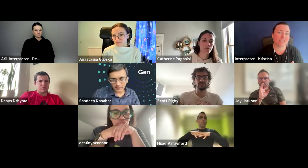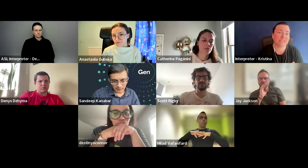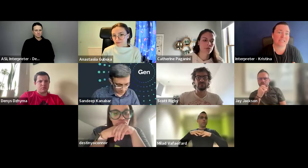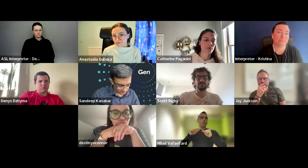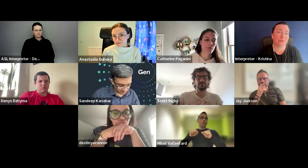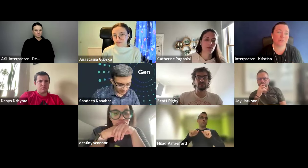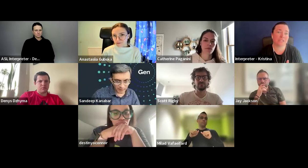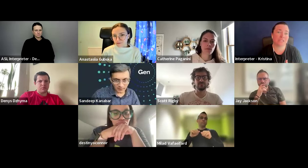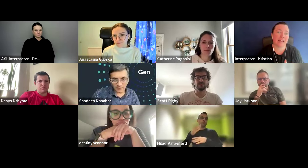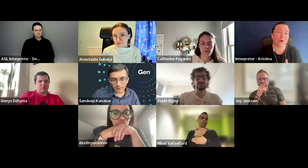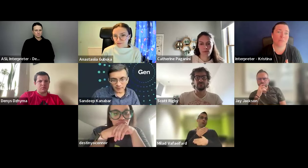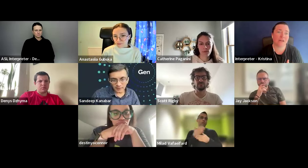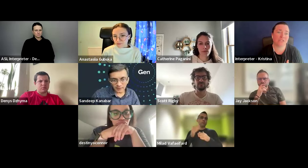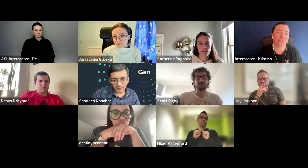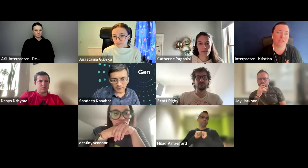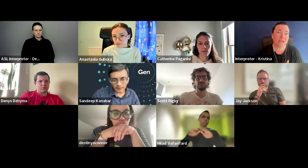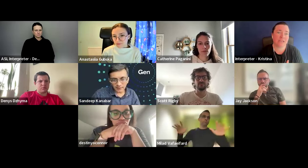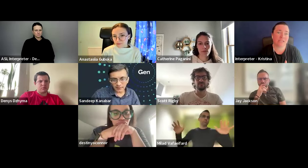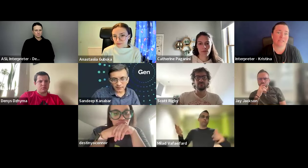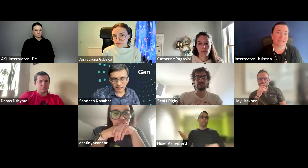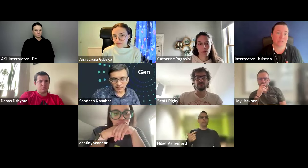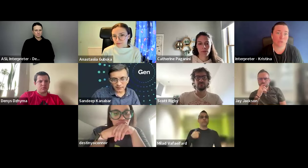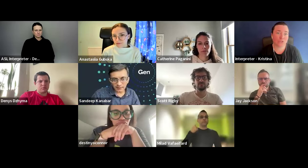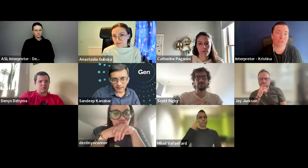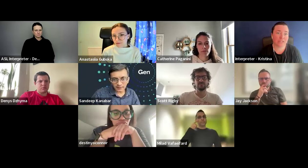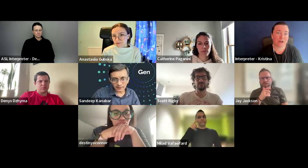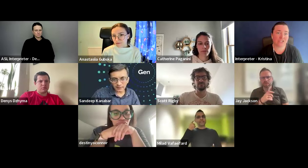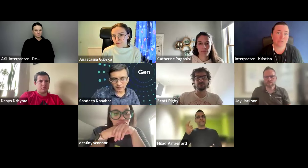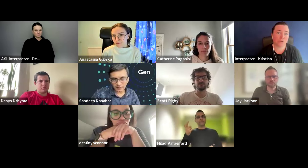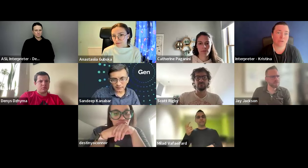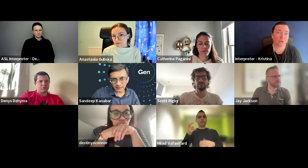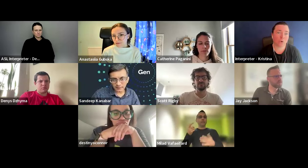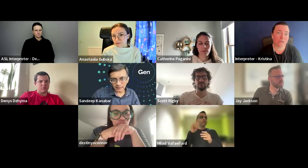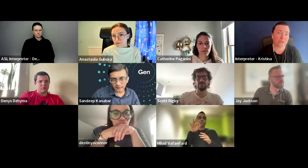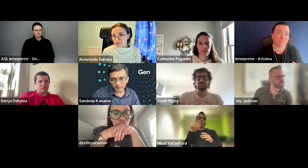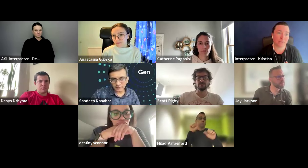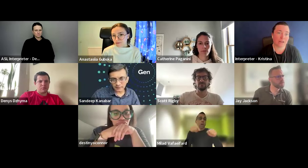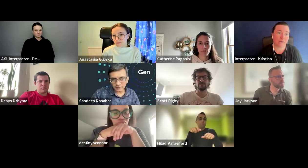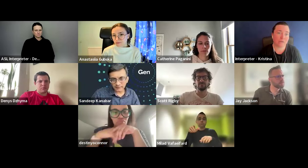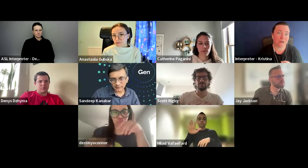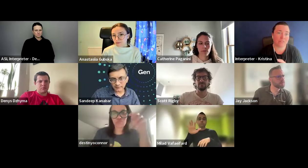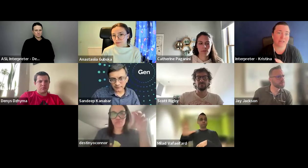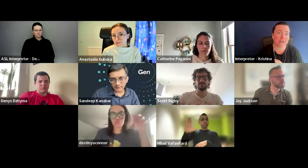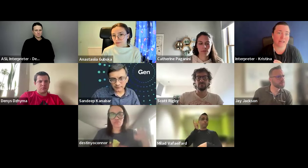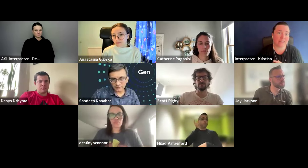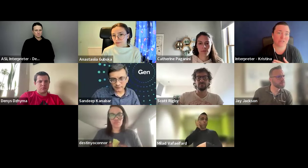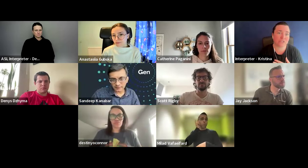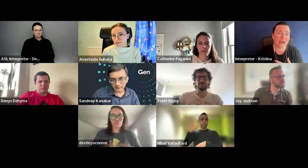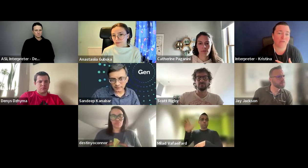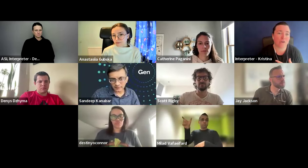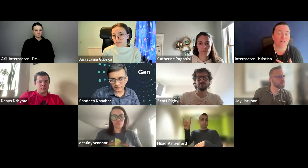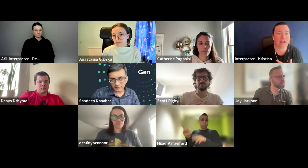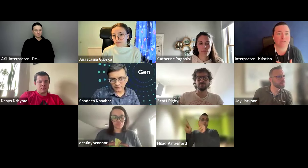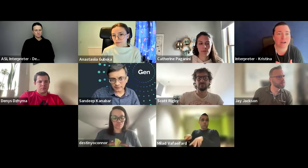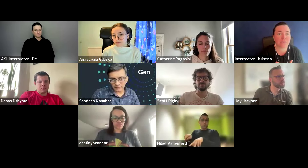I've just seen personally how much these social interactions, when recorded and put out on the internet, can just